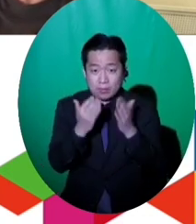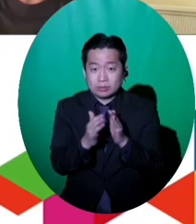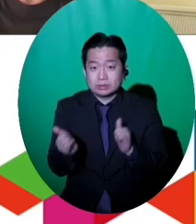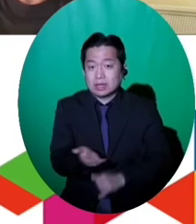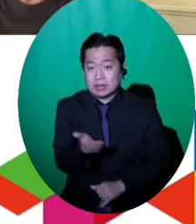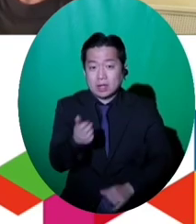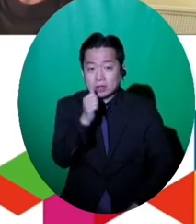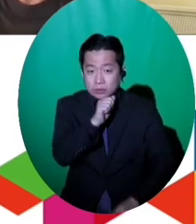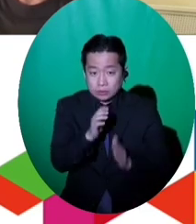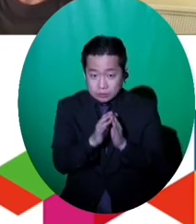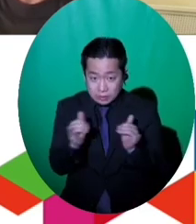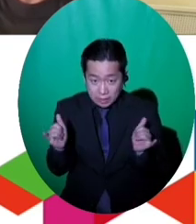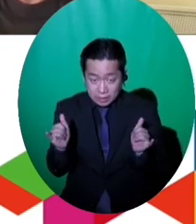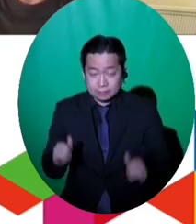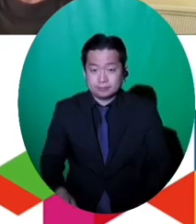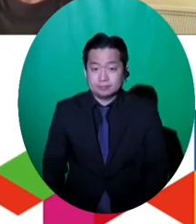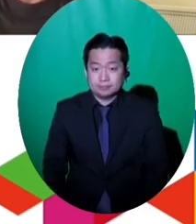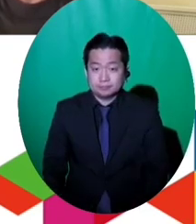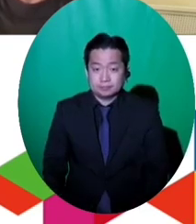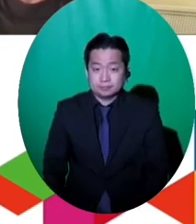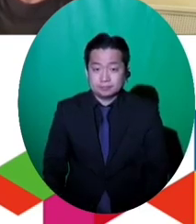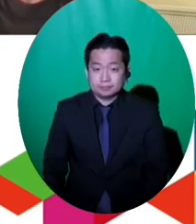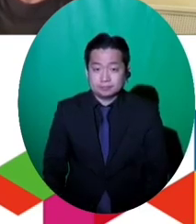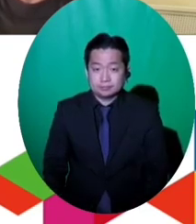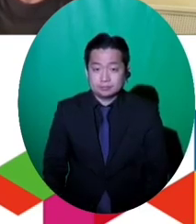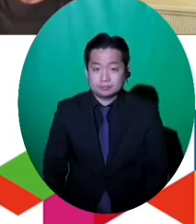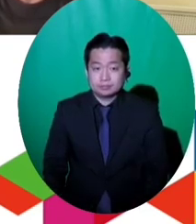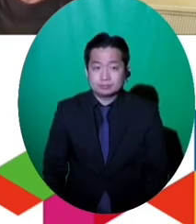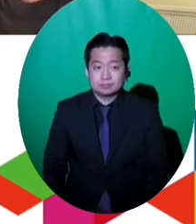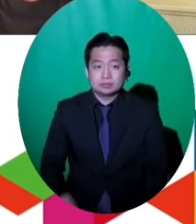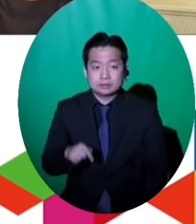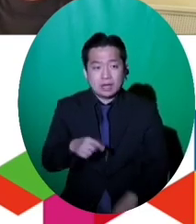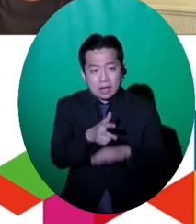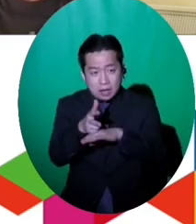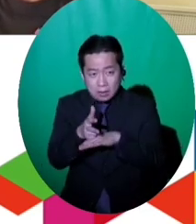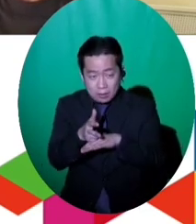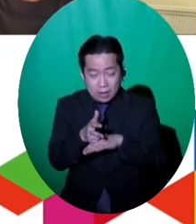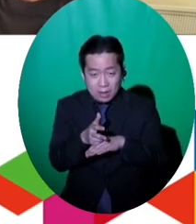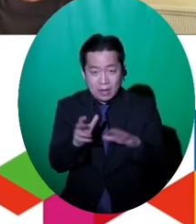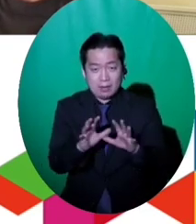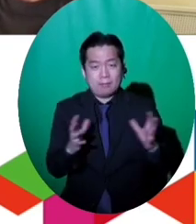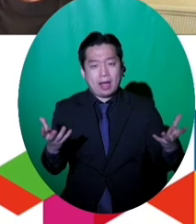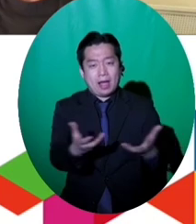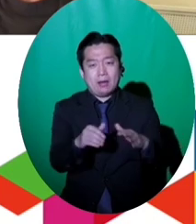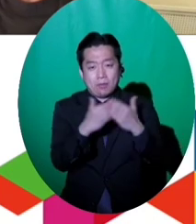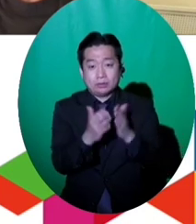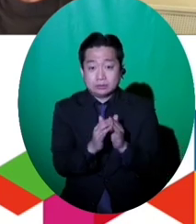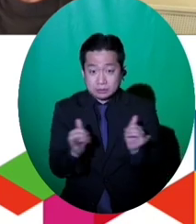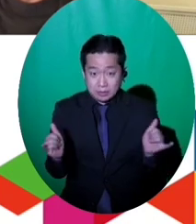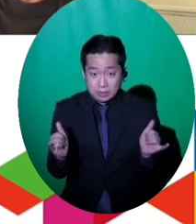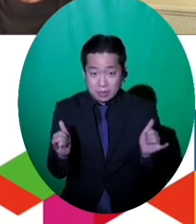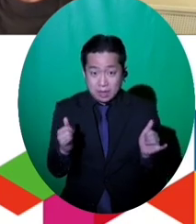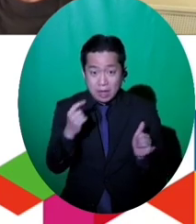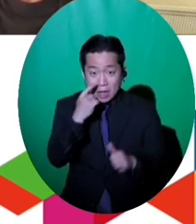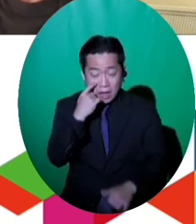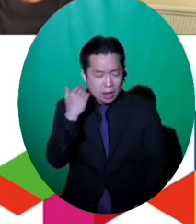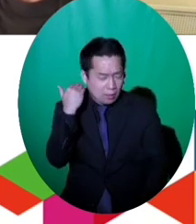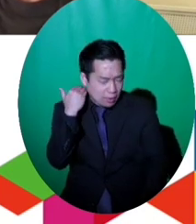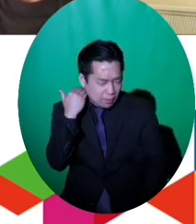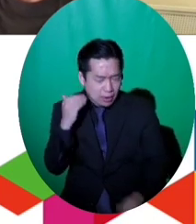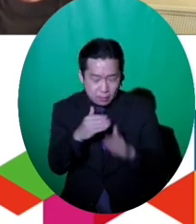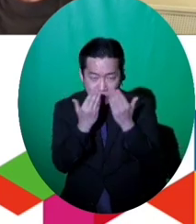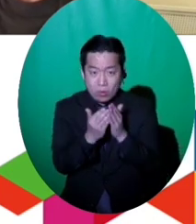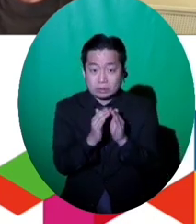video folks, right. volunteers. There's like dozens of people that are not visible. And I think, you know, they also are making